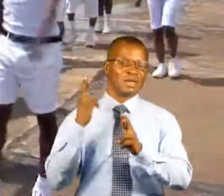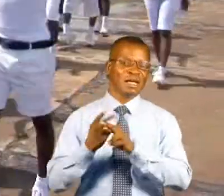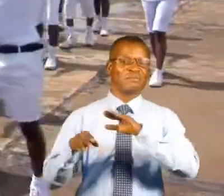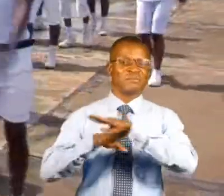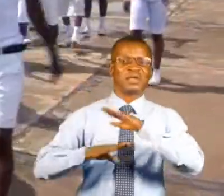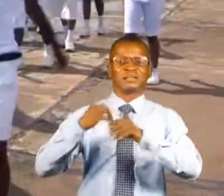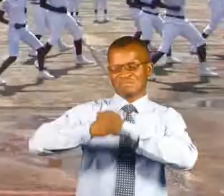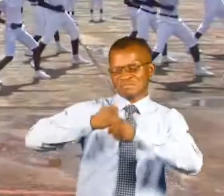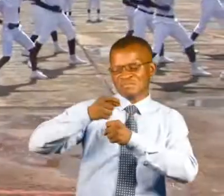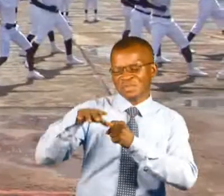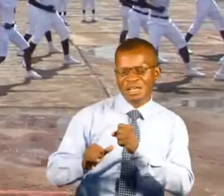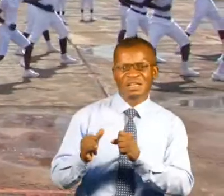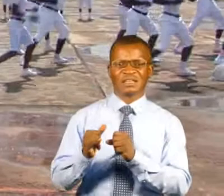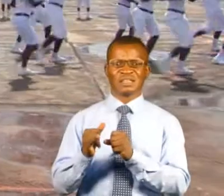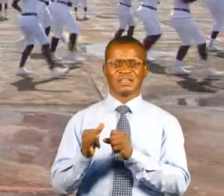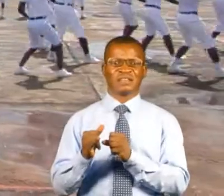Yeah, on regular basis, annually,